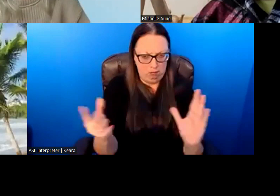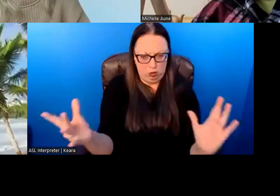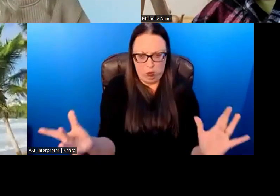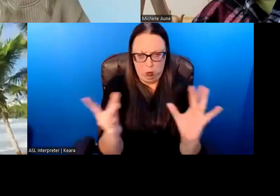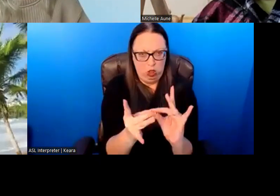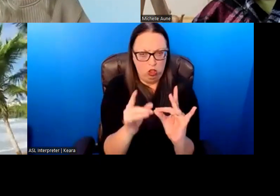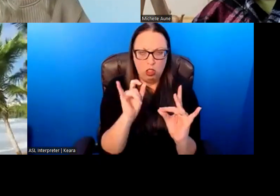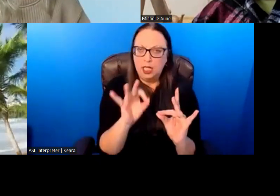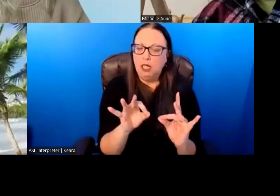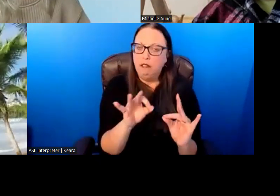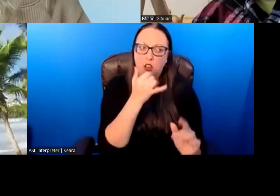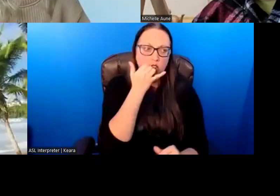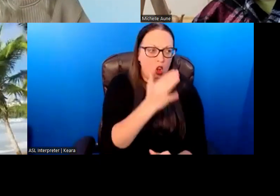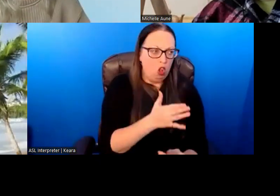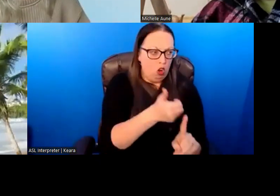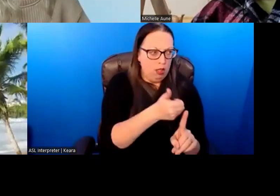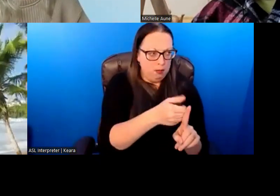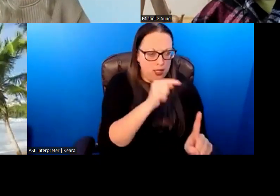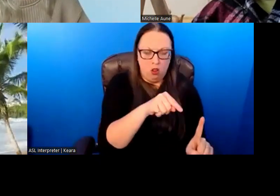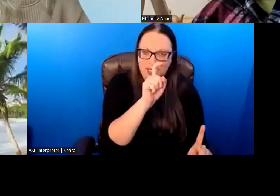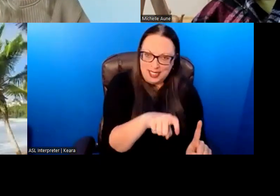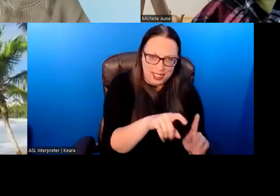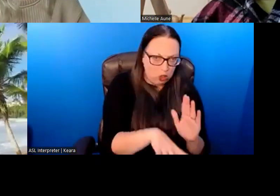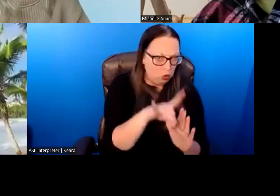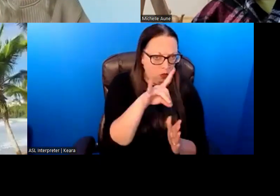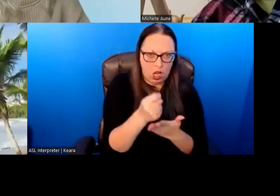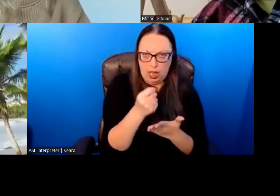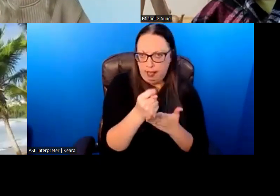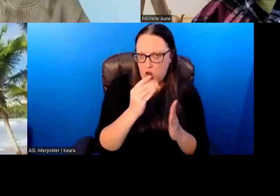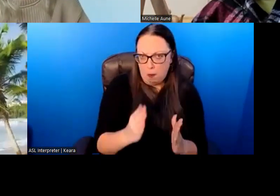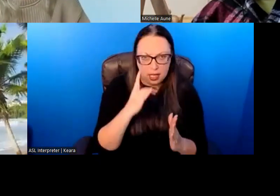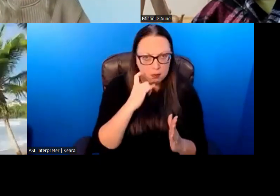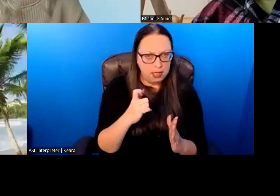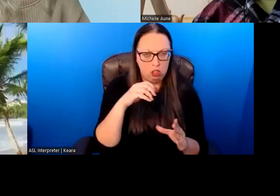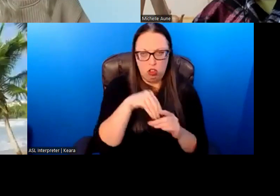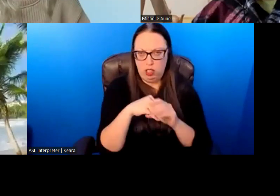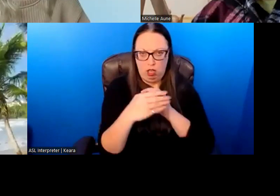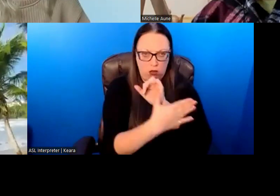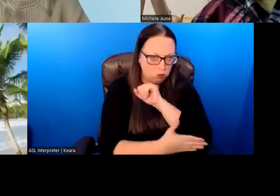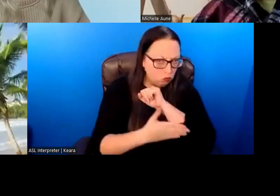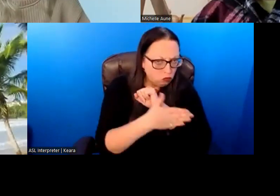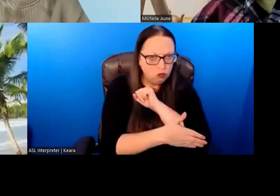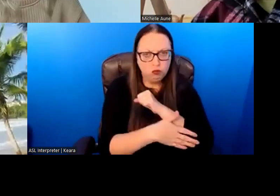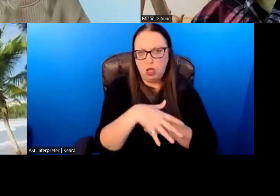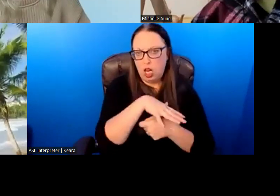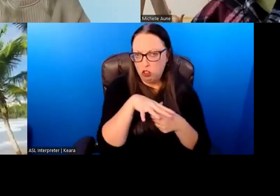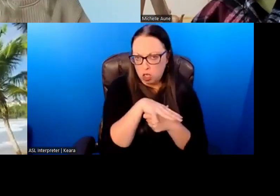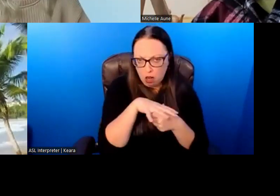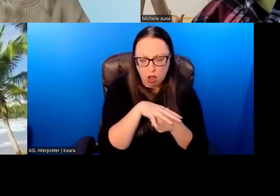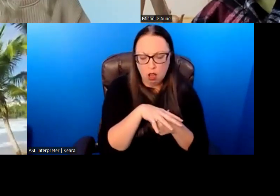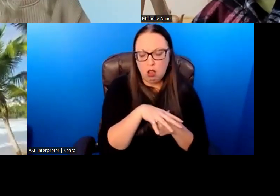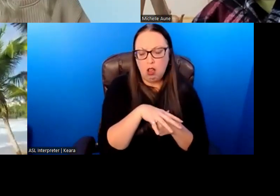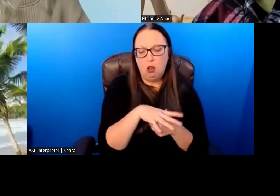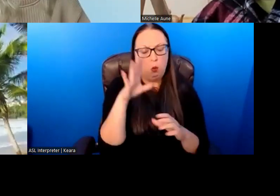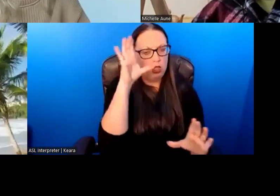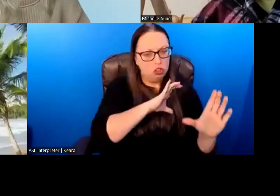that needs to find a therapist because they're in a rural area, we do search